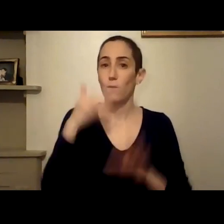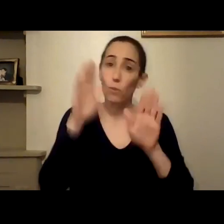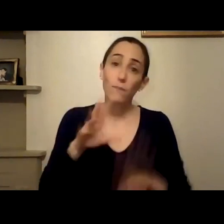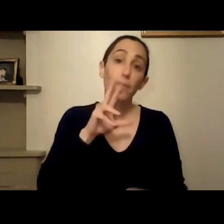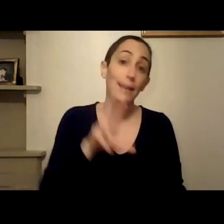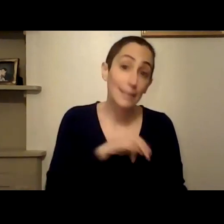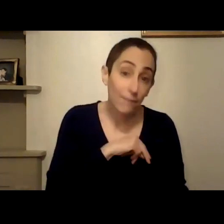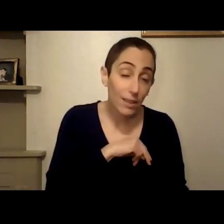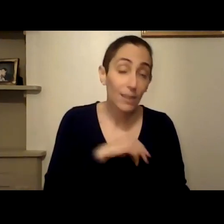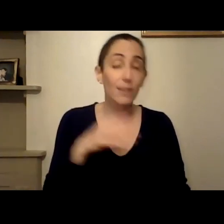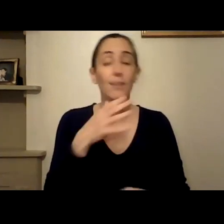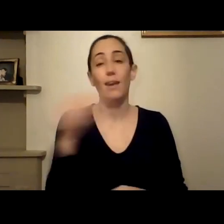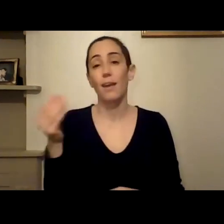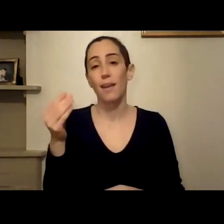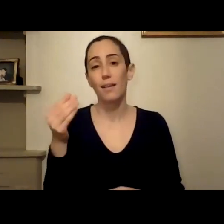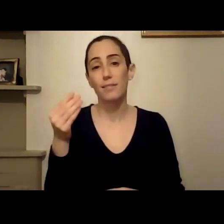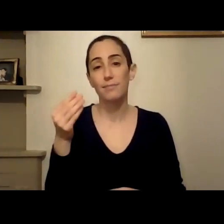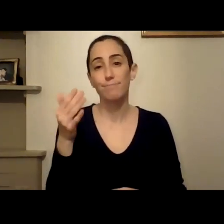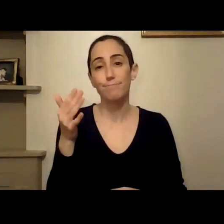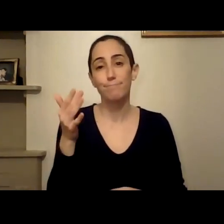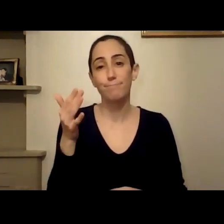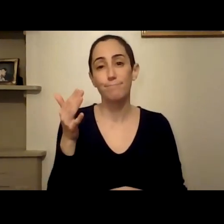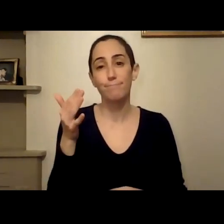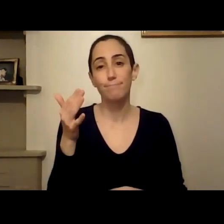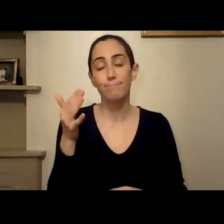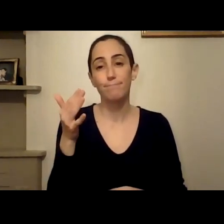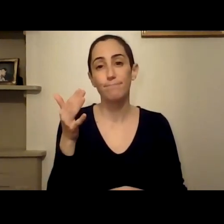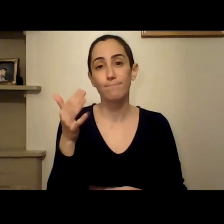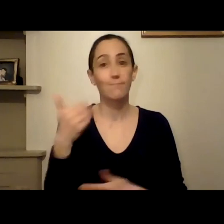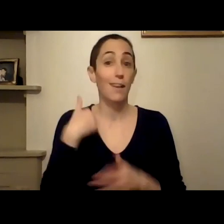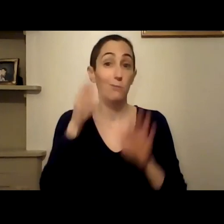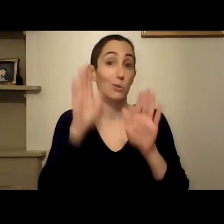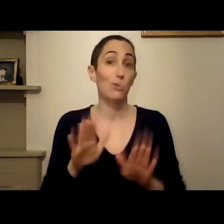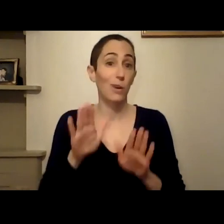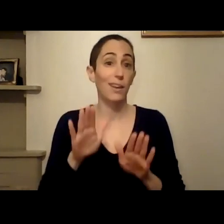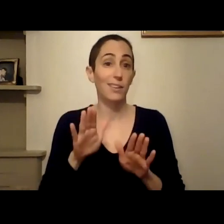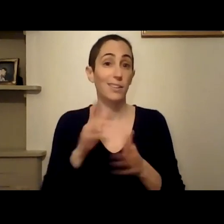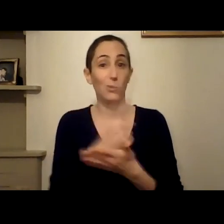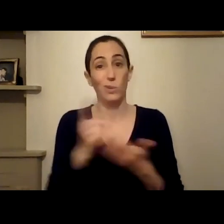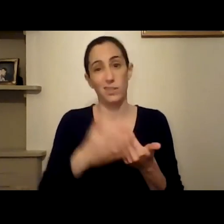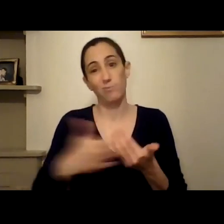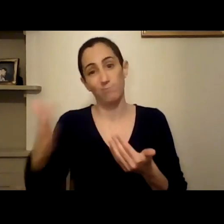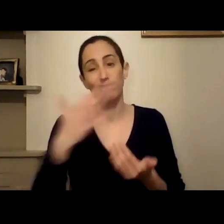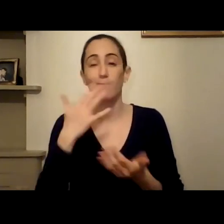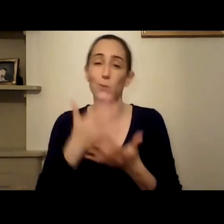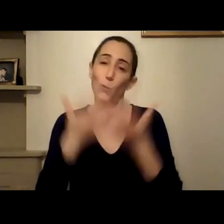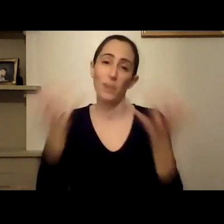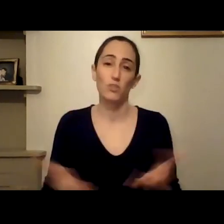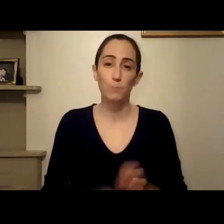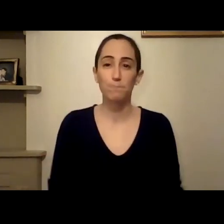Thanksgiving and that you have a great rest of this week. Thanks so much.